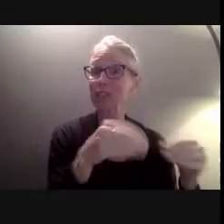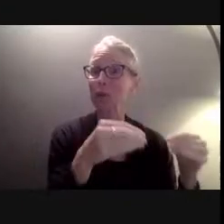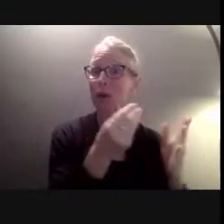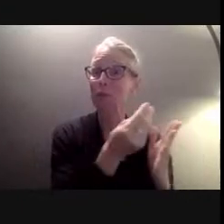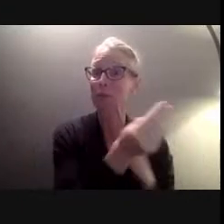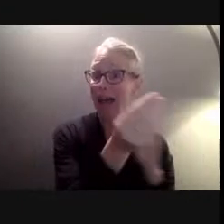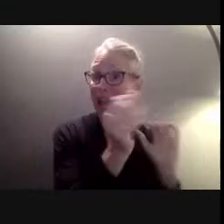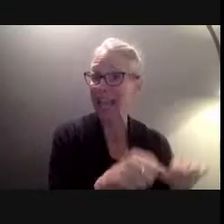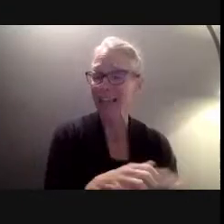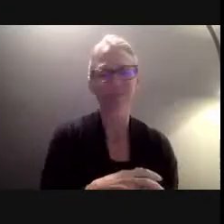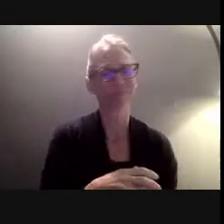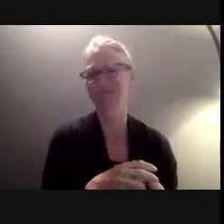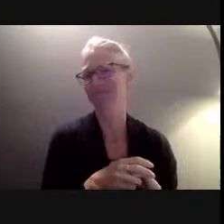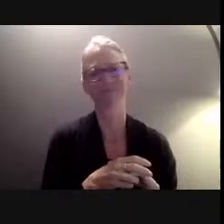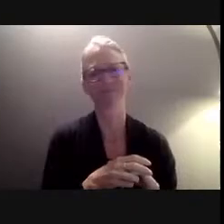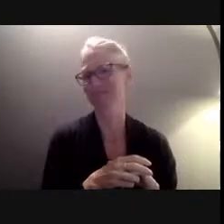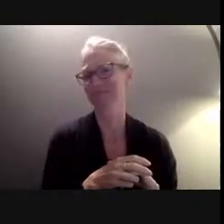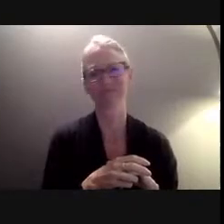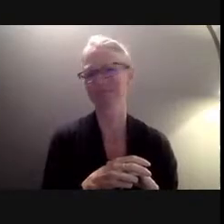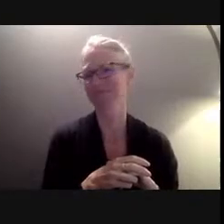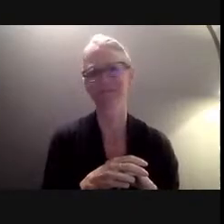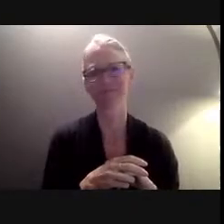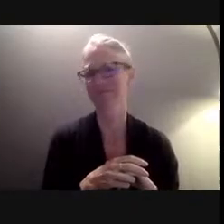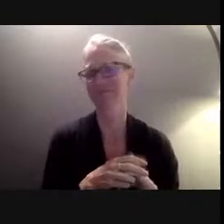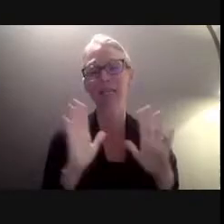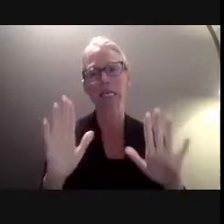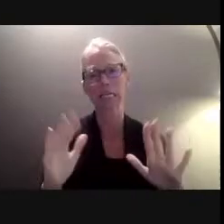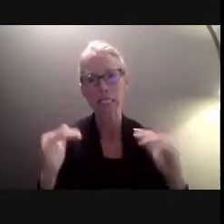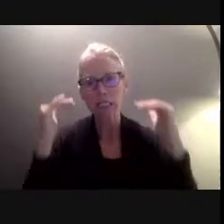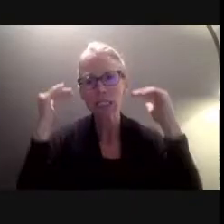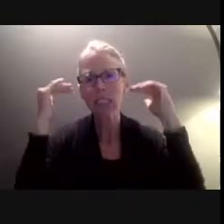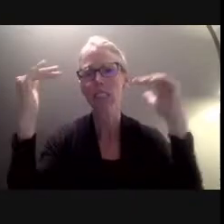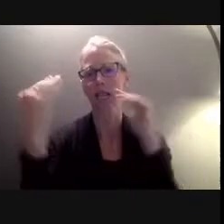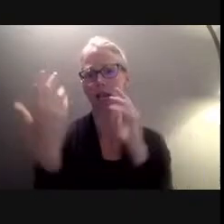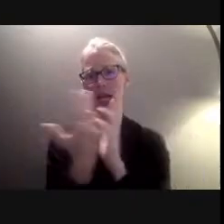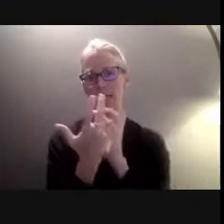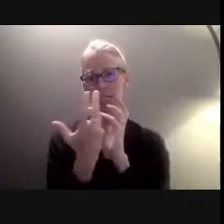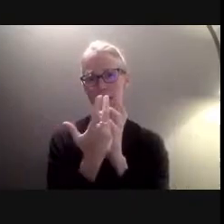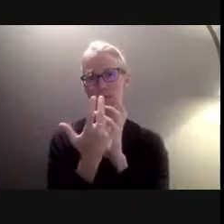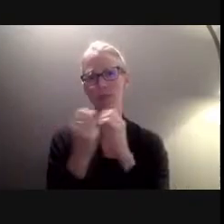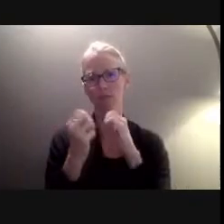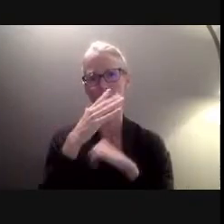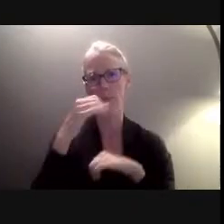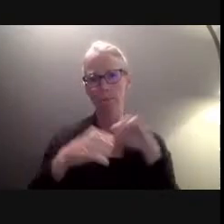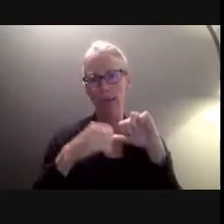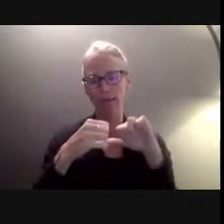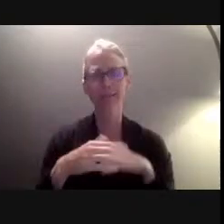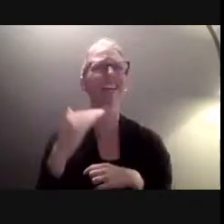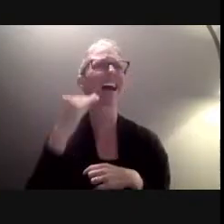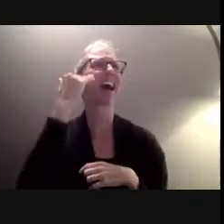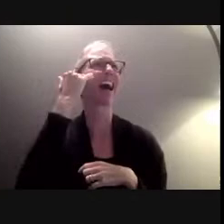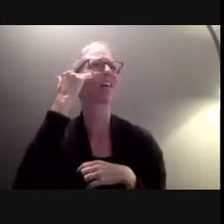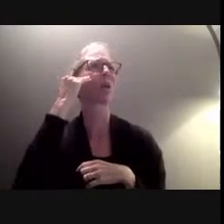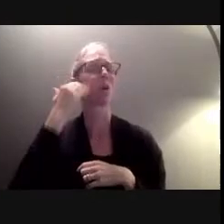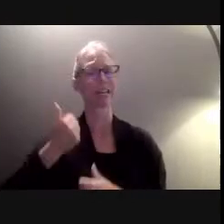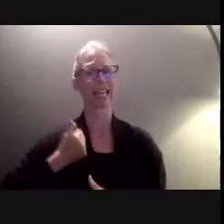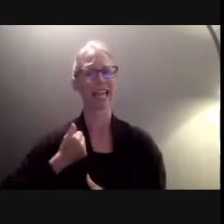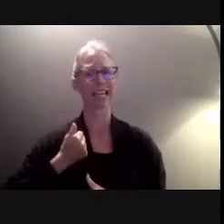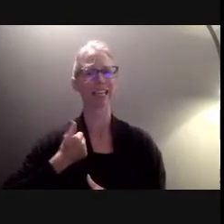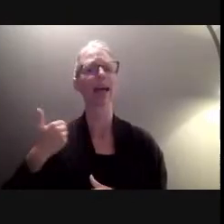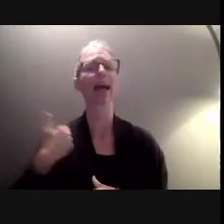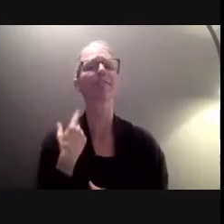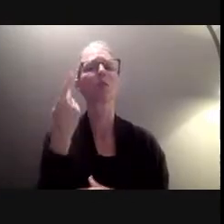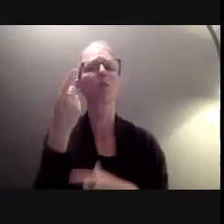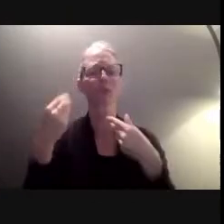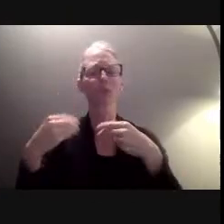REI or other places. I know in Canada they have Decathlon